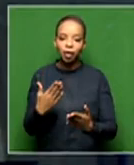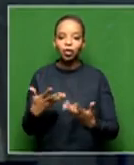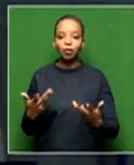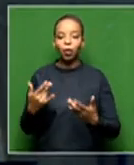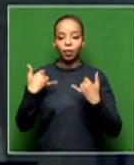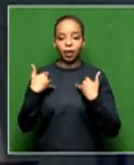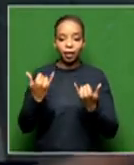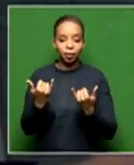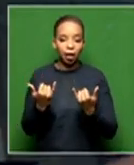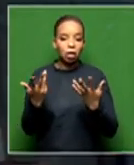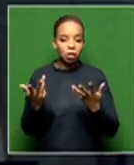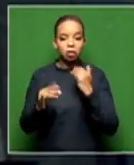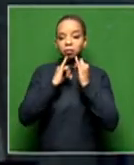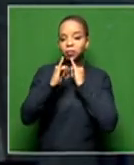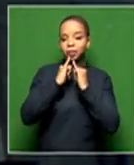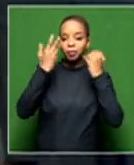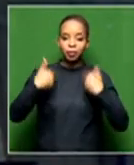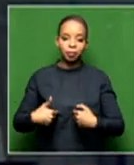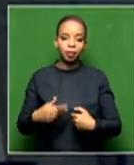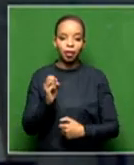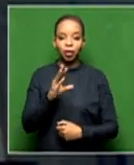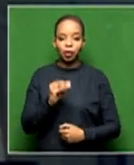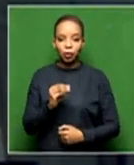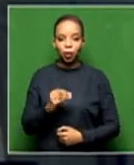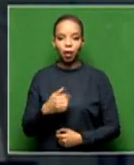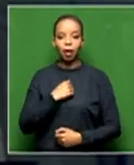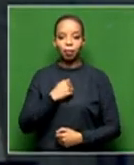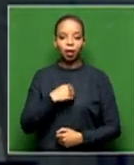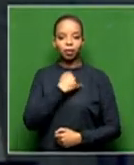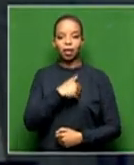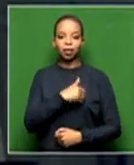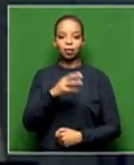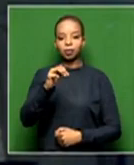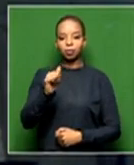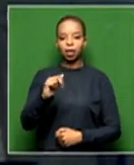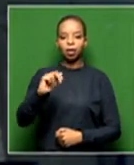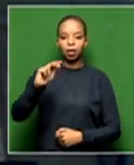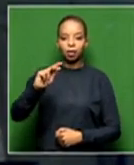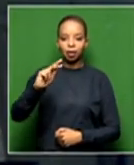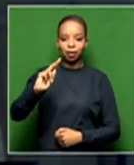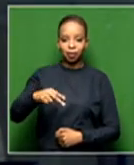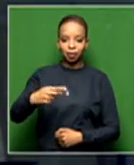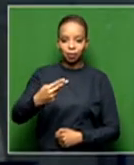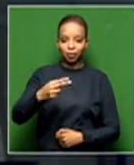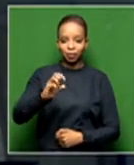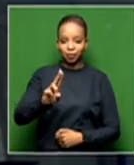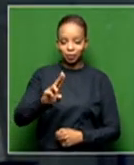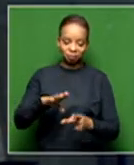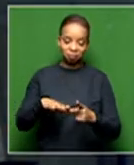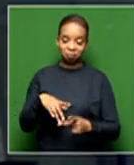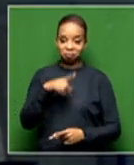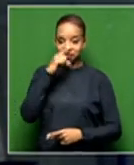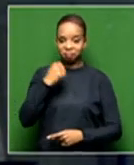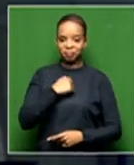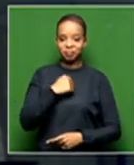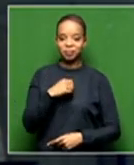able to answer to your question. So my surname is Mathieu, and my name is Becquieu. So take us through what the